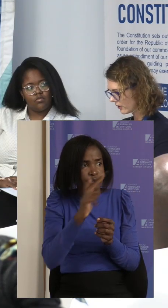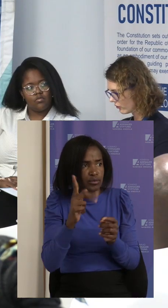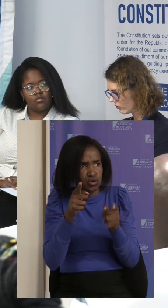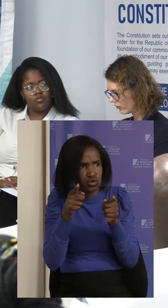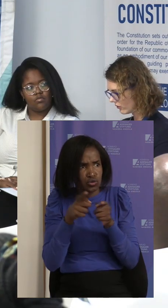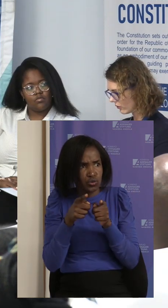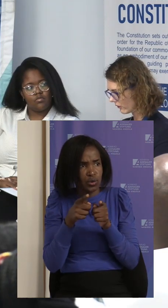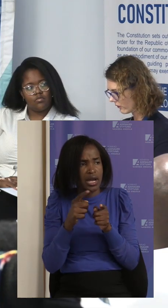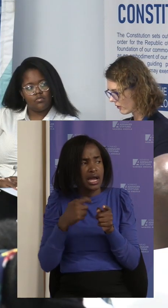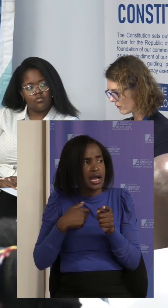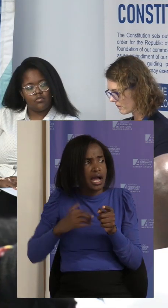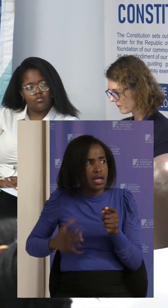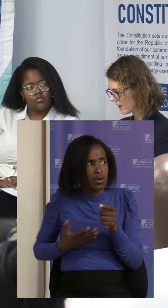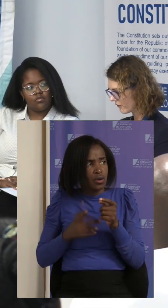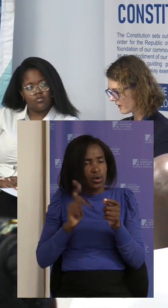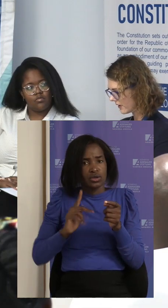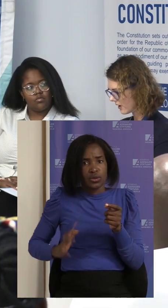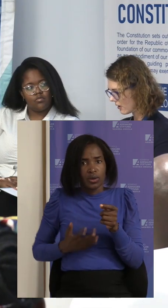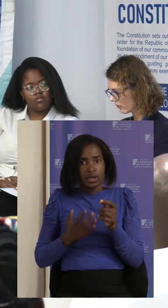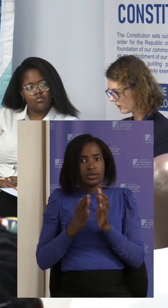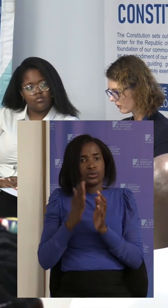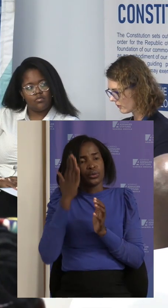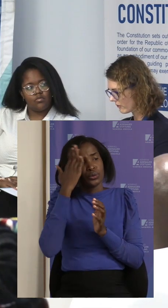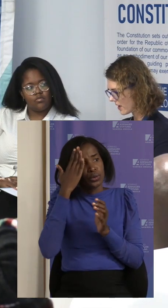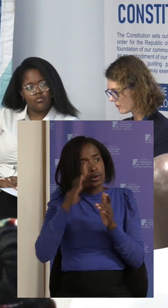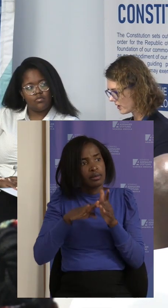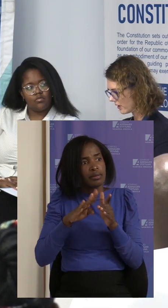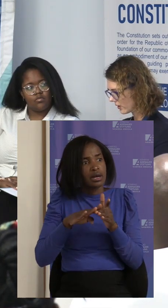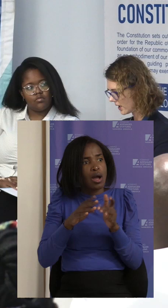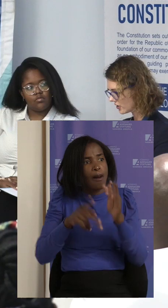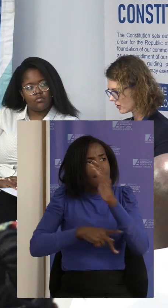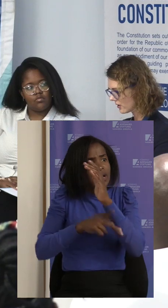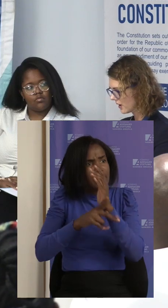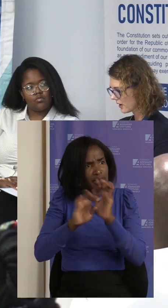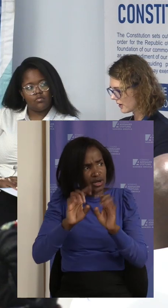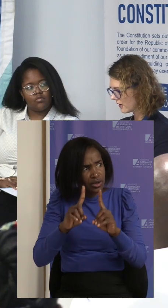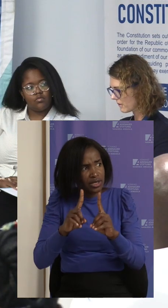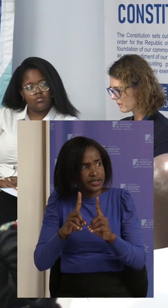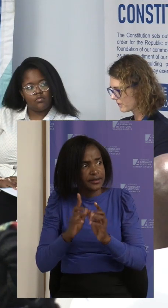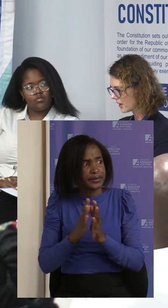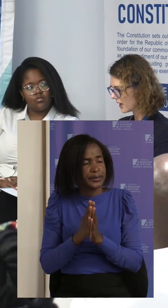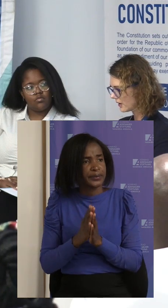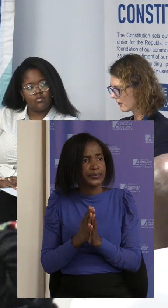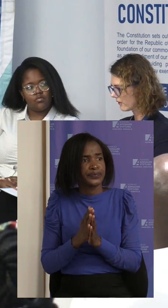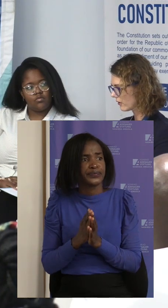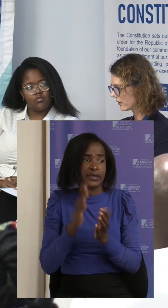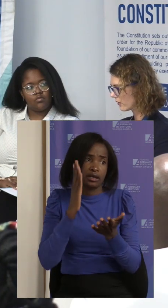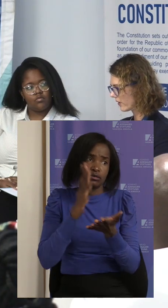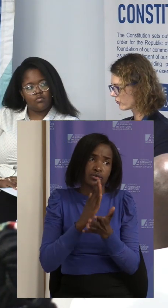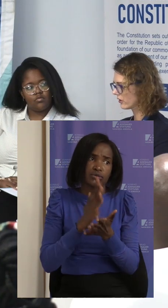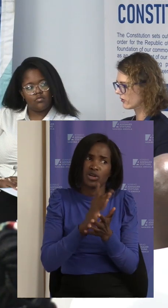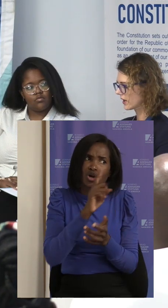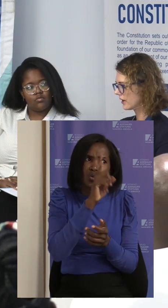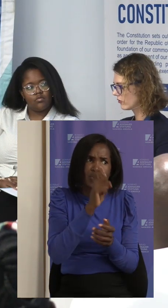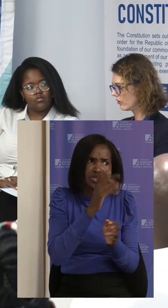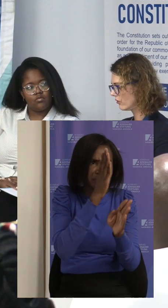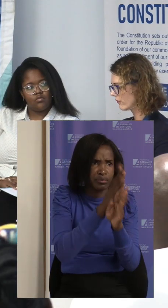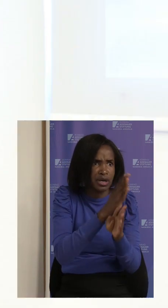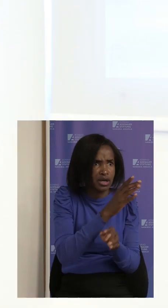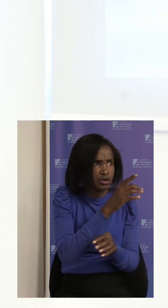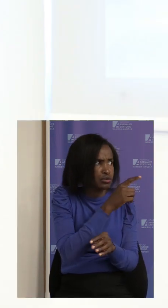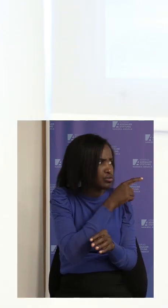want to also find out in terms of primary education, and this is not a question directly to